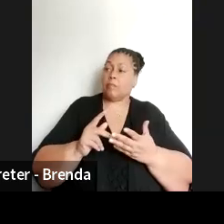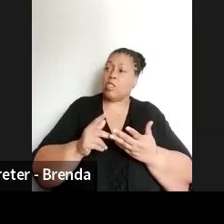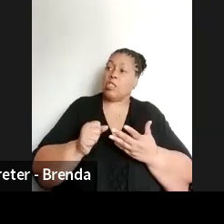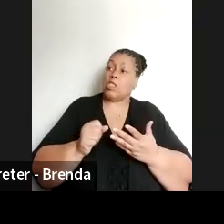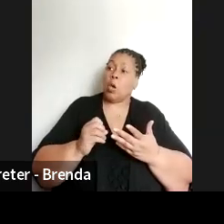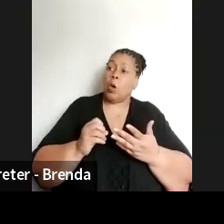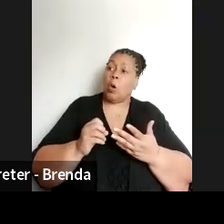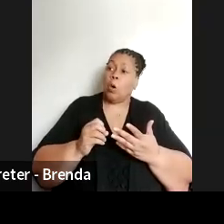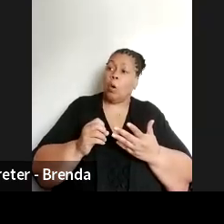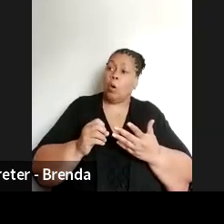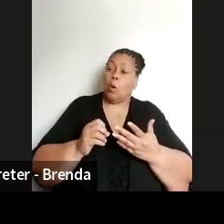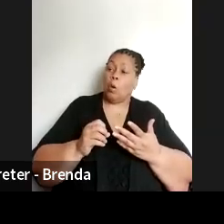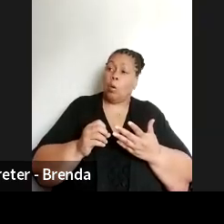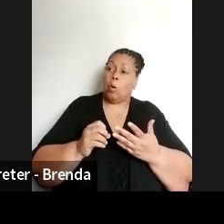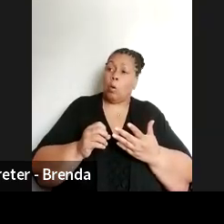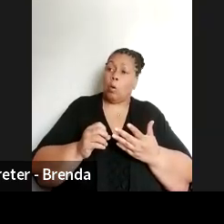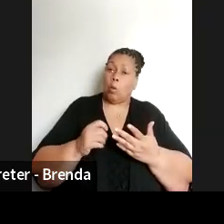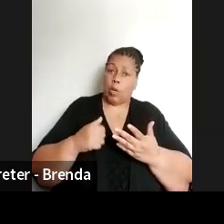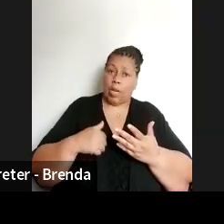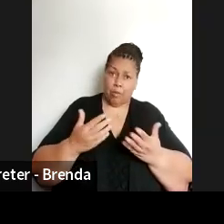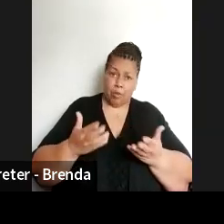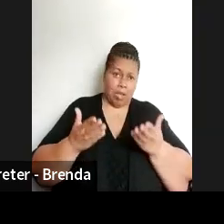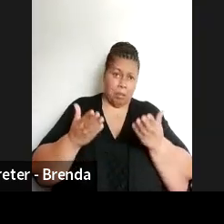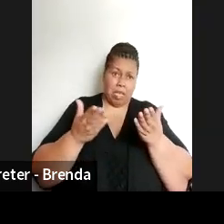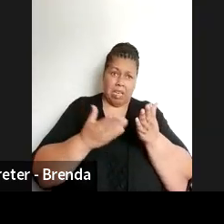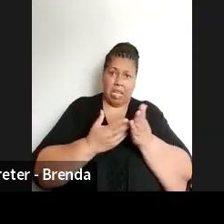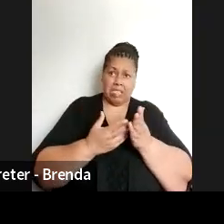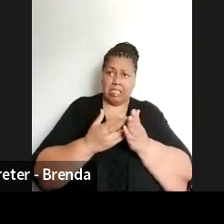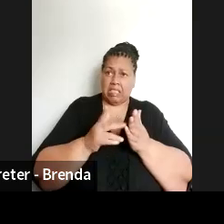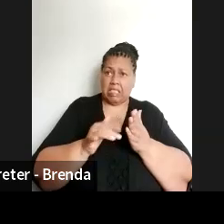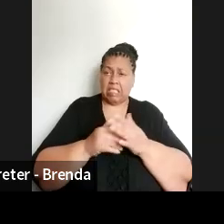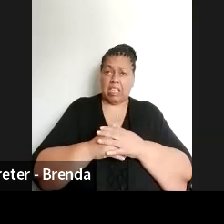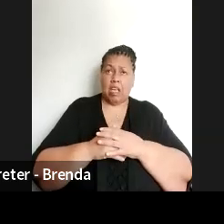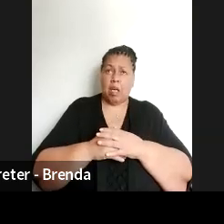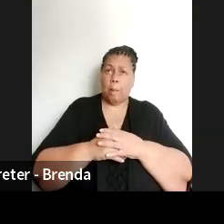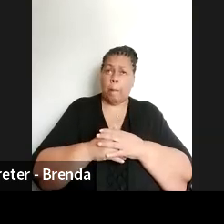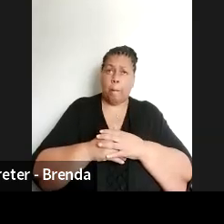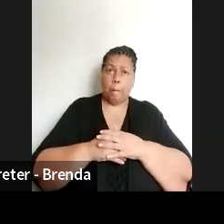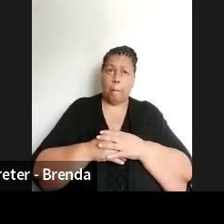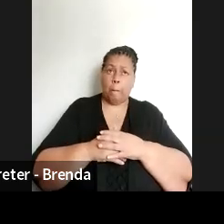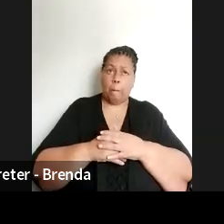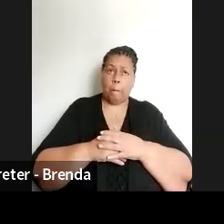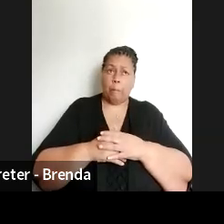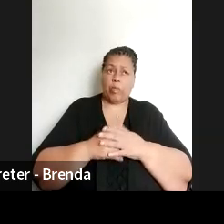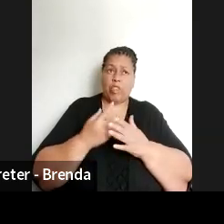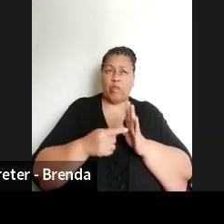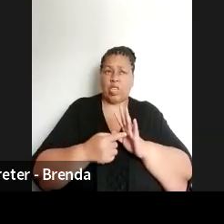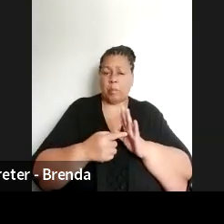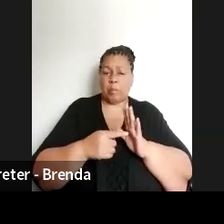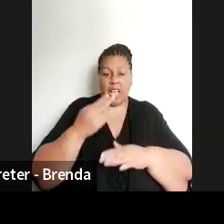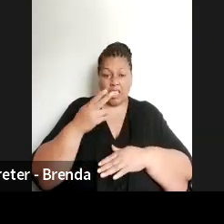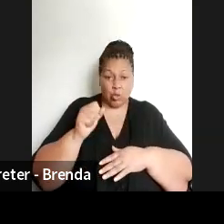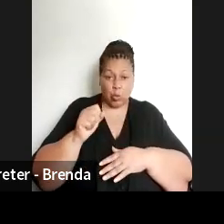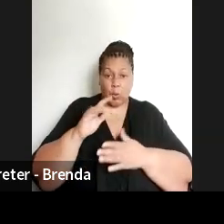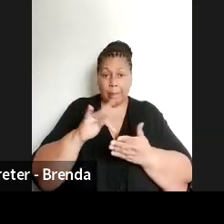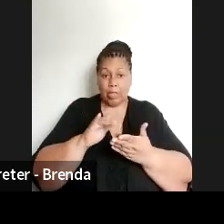what I would recommend, honestly, is like for a high school and a middle school,